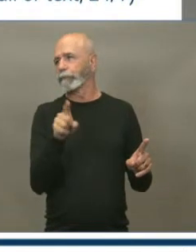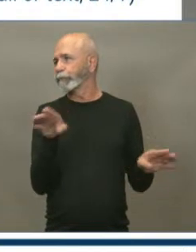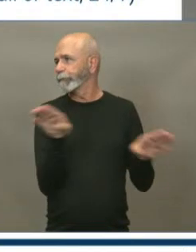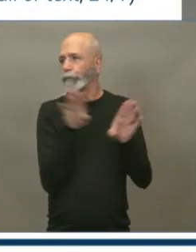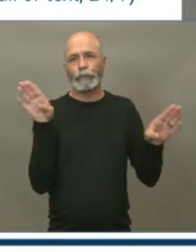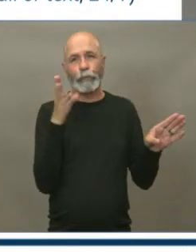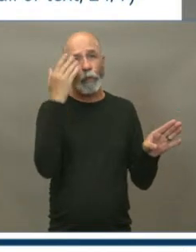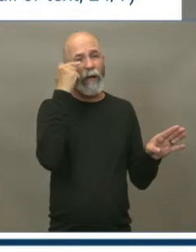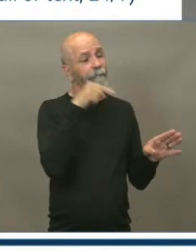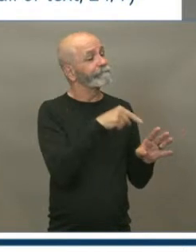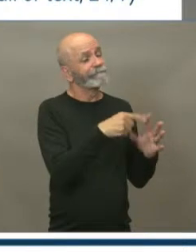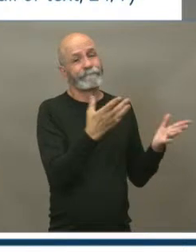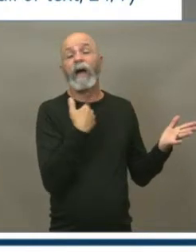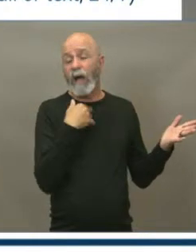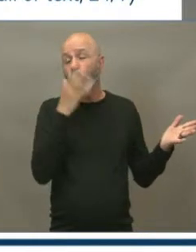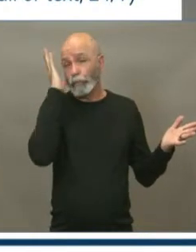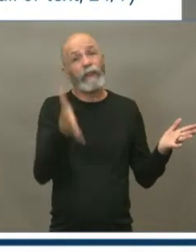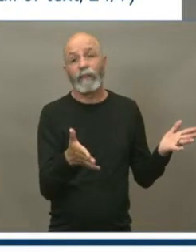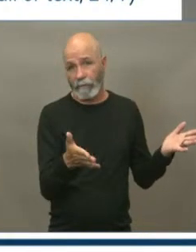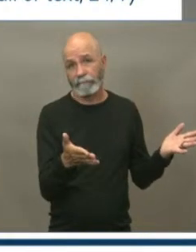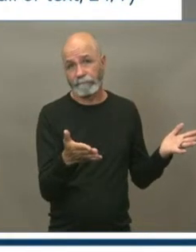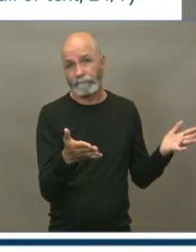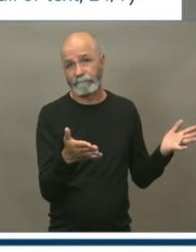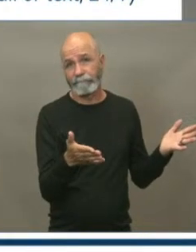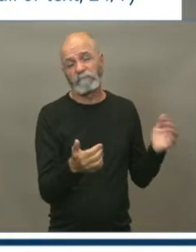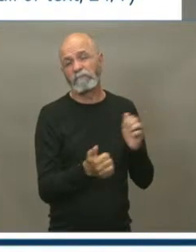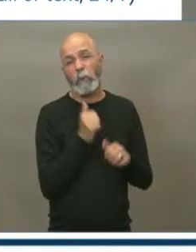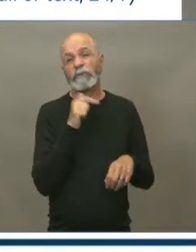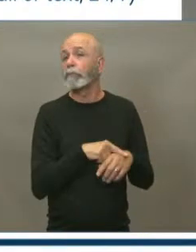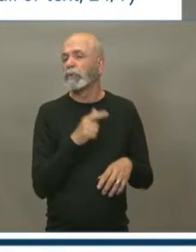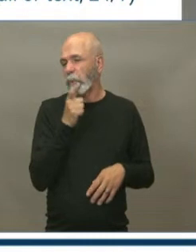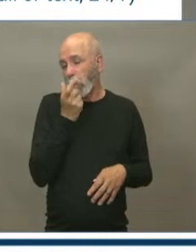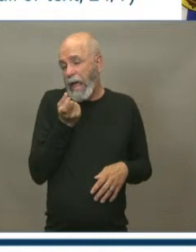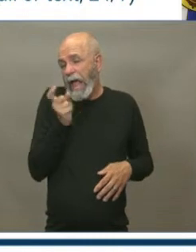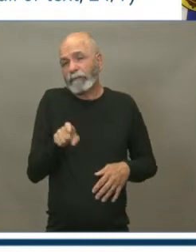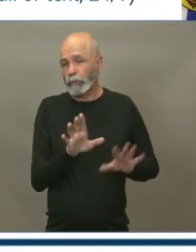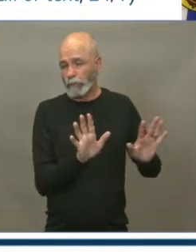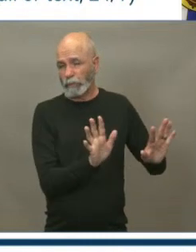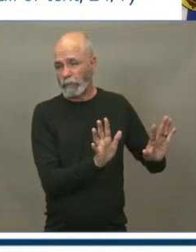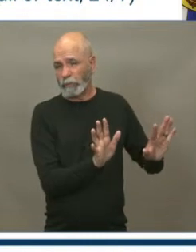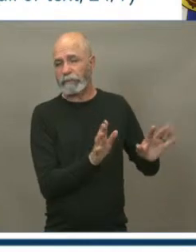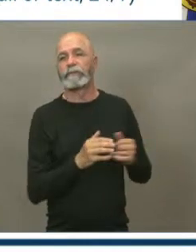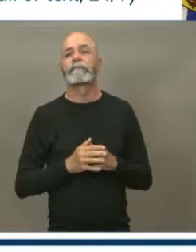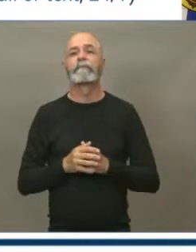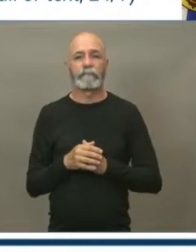that's usually not necessary to do. Go ahead, Jean, with your follow-up.